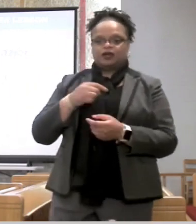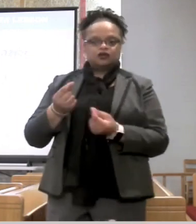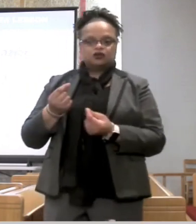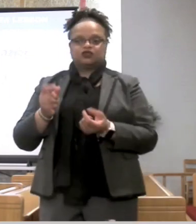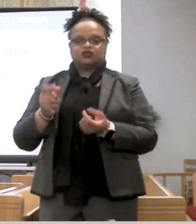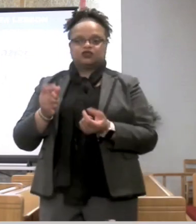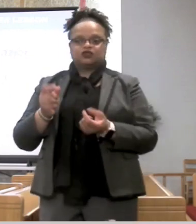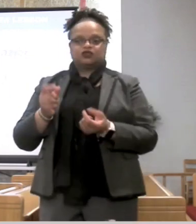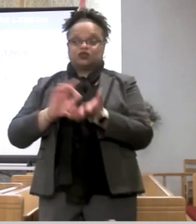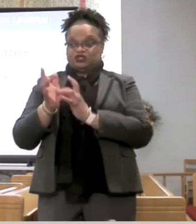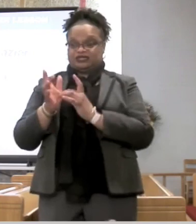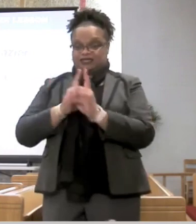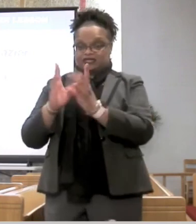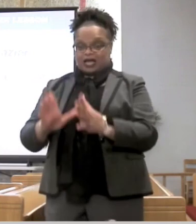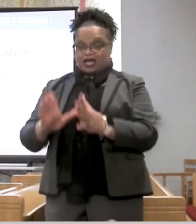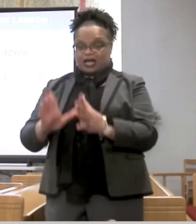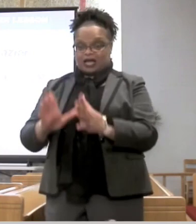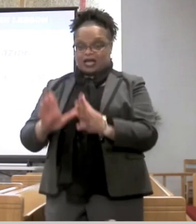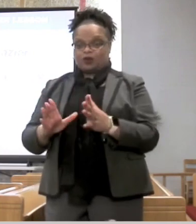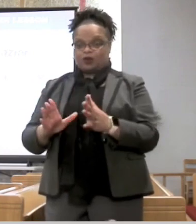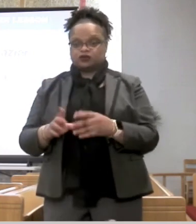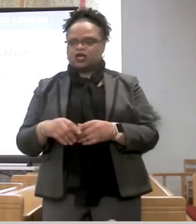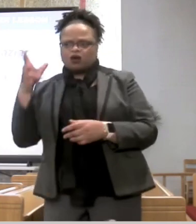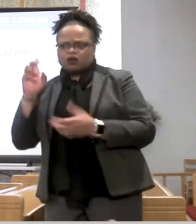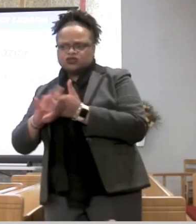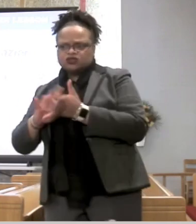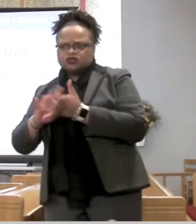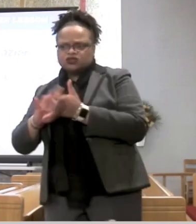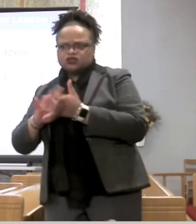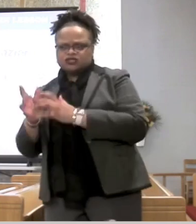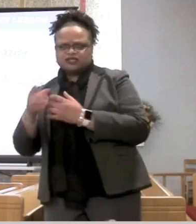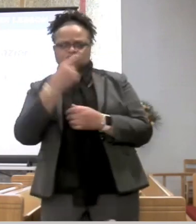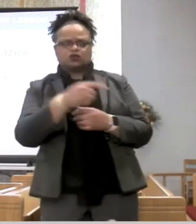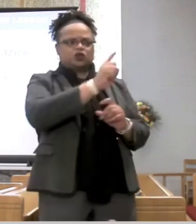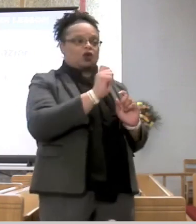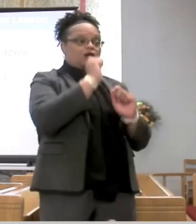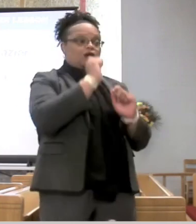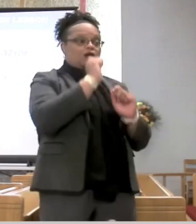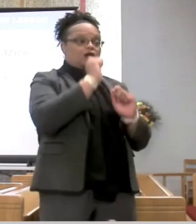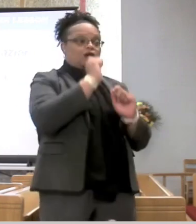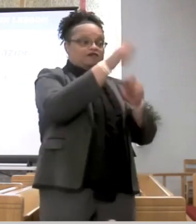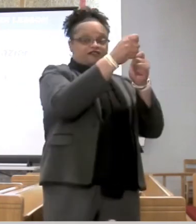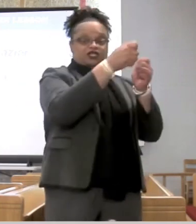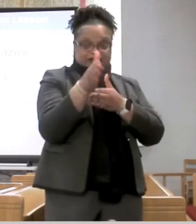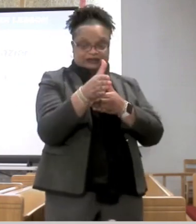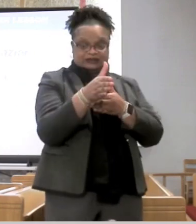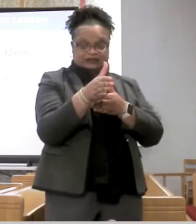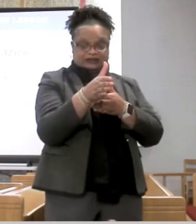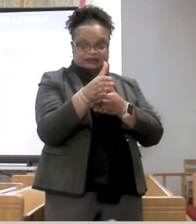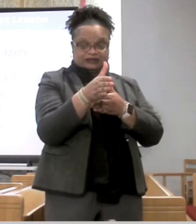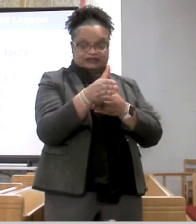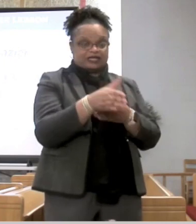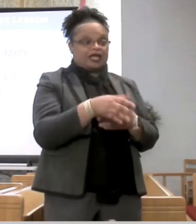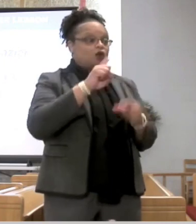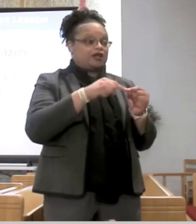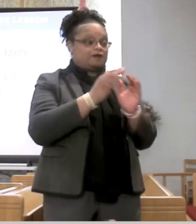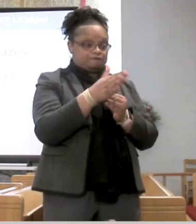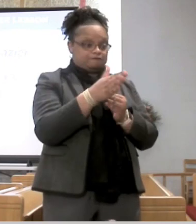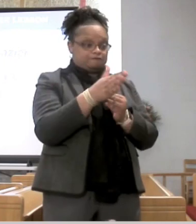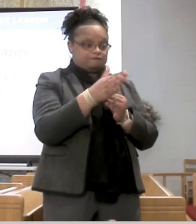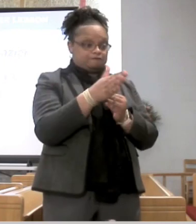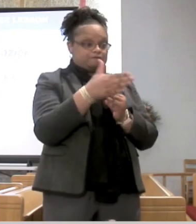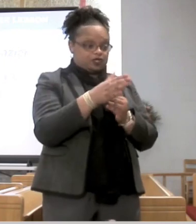the sea and cast the hook, and take up the fish that first cometh up. And when thou hast opened his mouth, thou shalt find a piece of money.